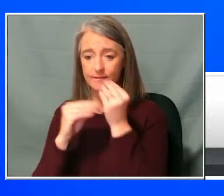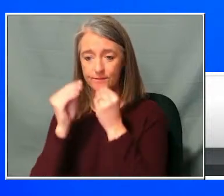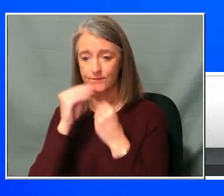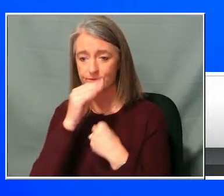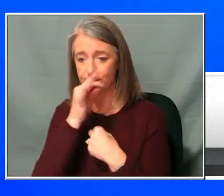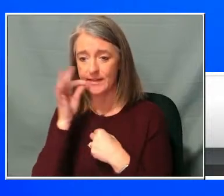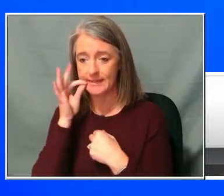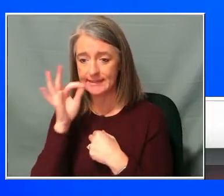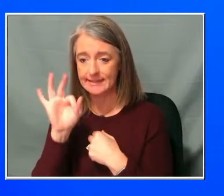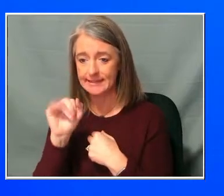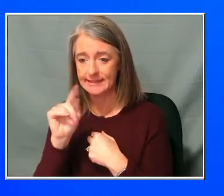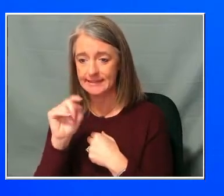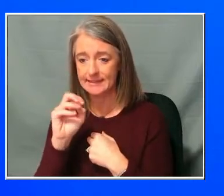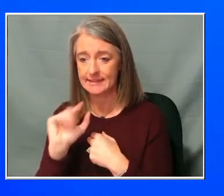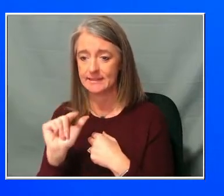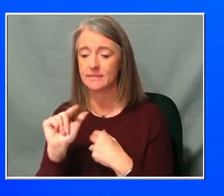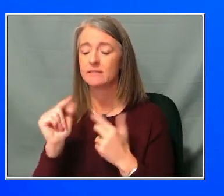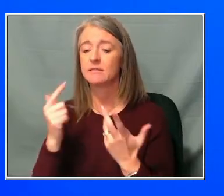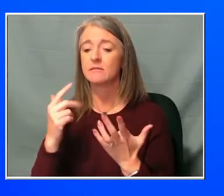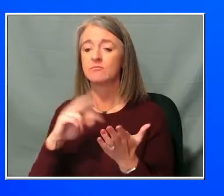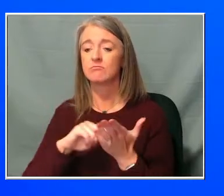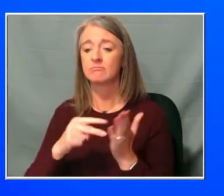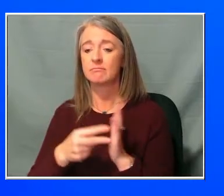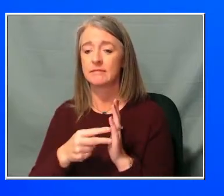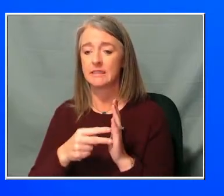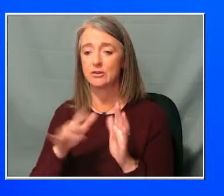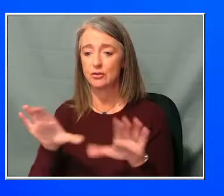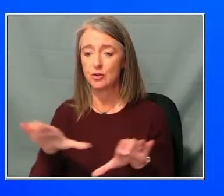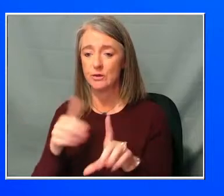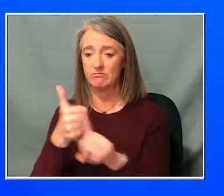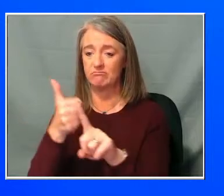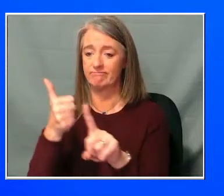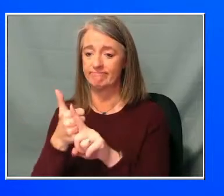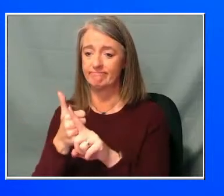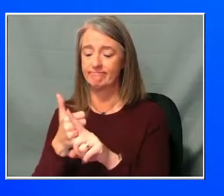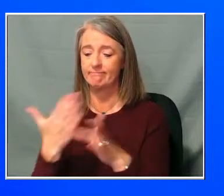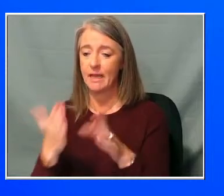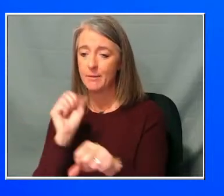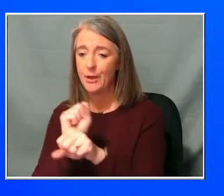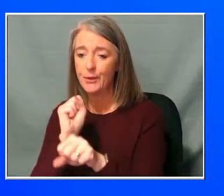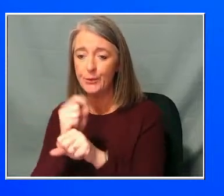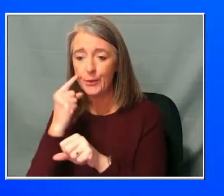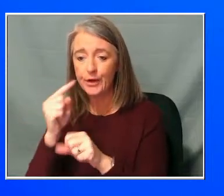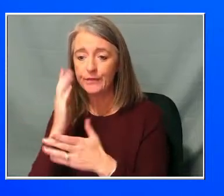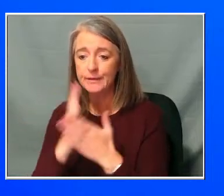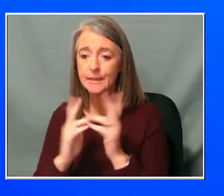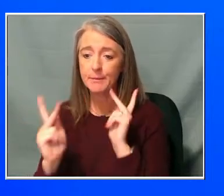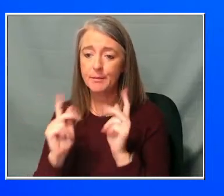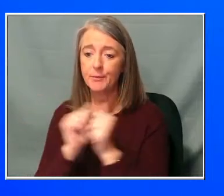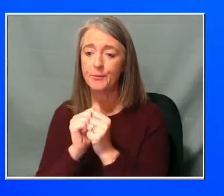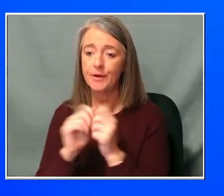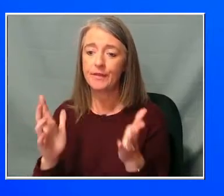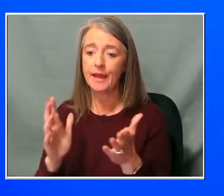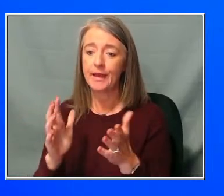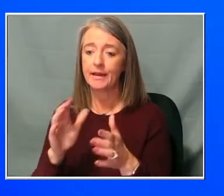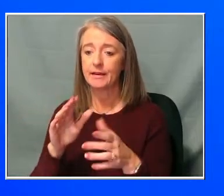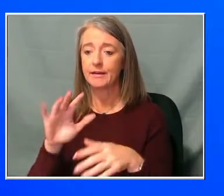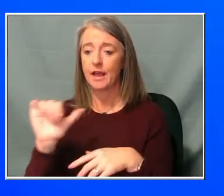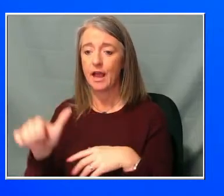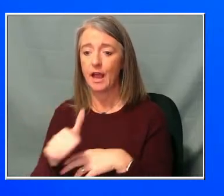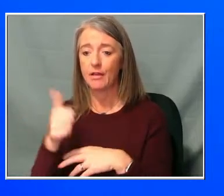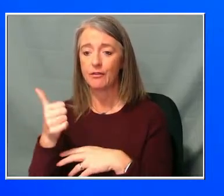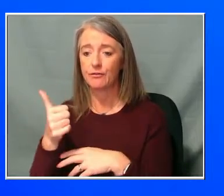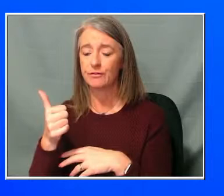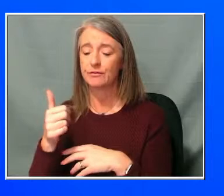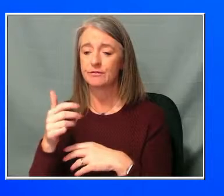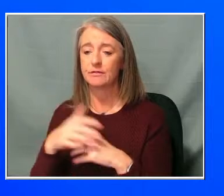not eating as much. And so doing this on your own may work for some people without certain comorbidities, but if you